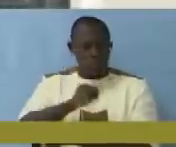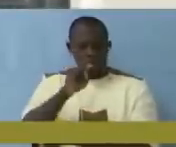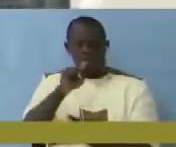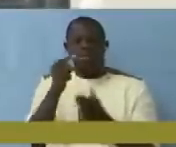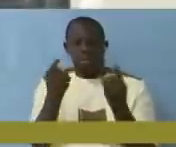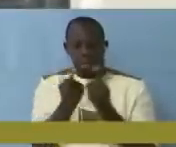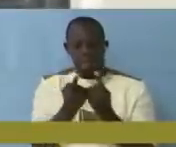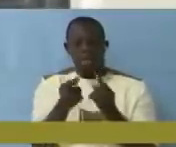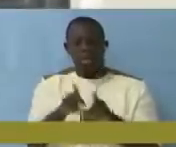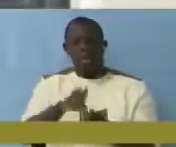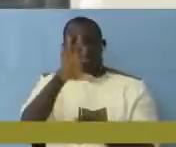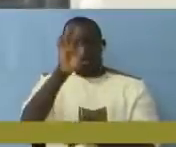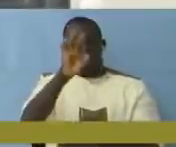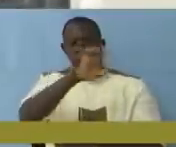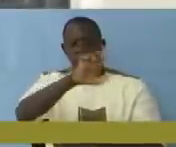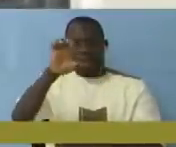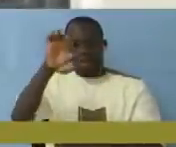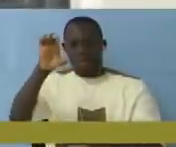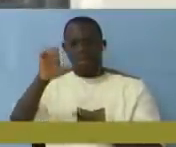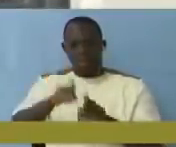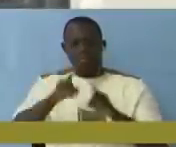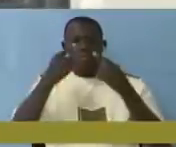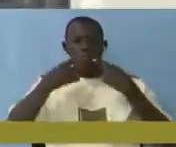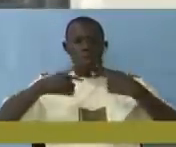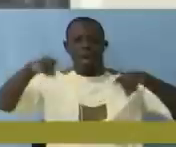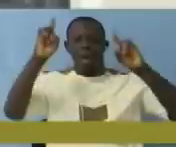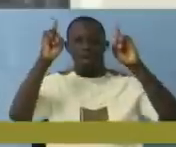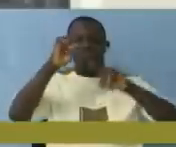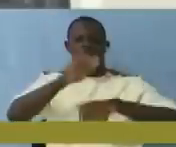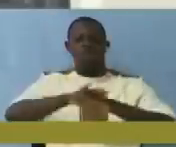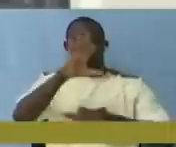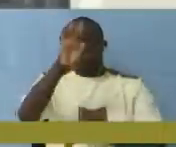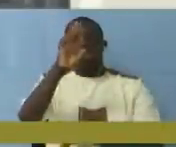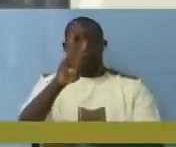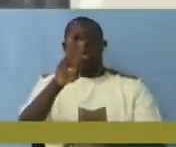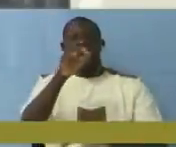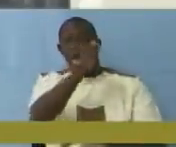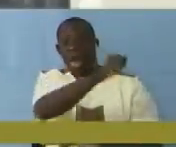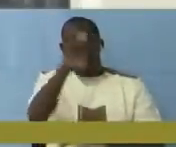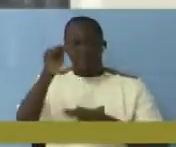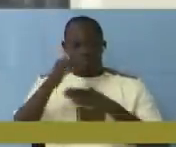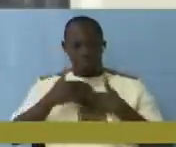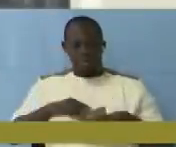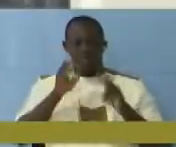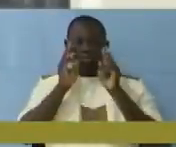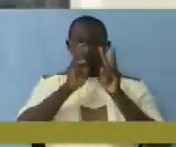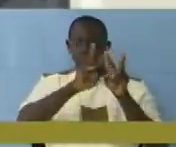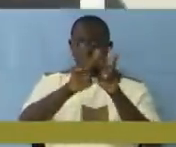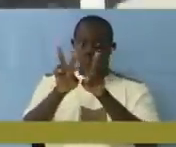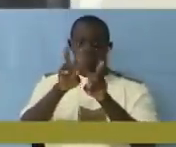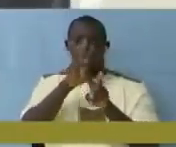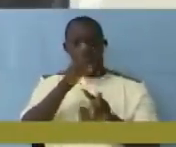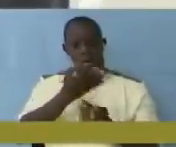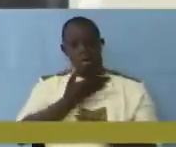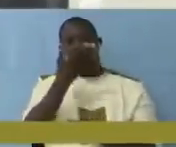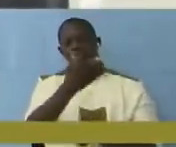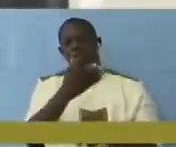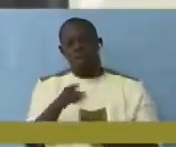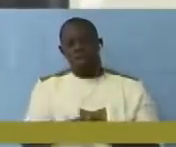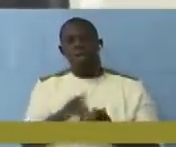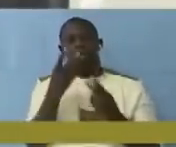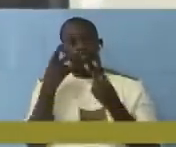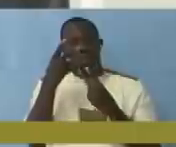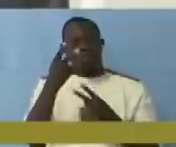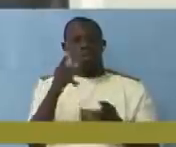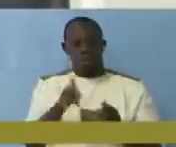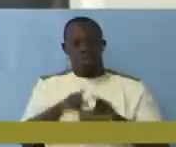Well, TRRC is broadcasted on TV. Everybody sees who is here. Yes. Okay. So, look,